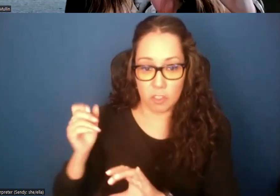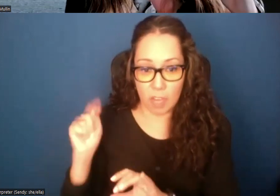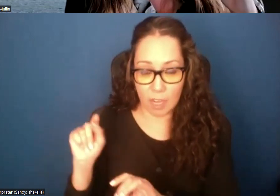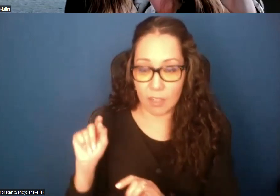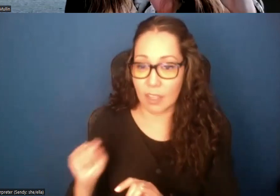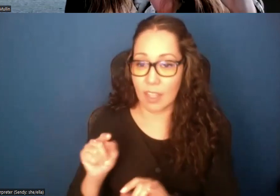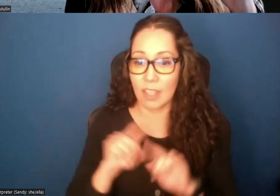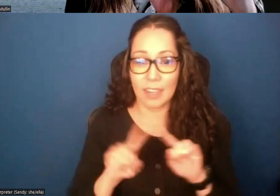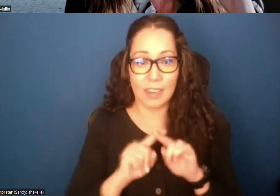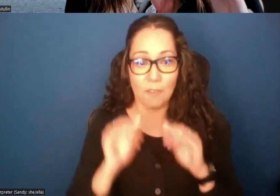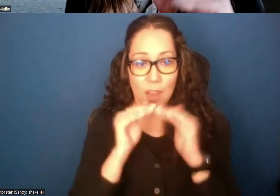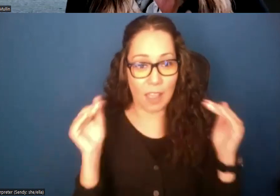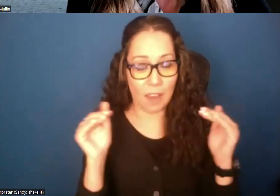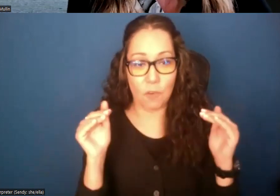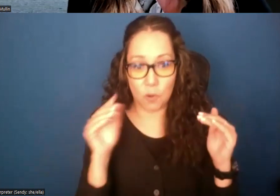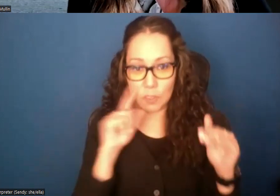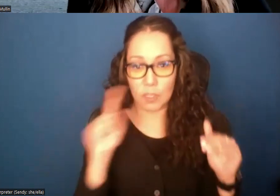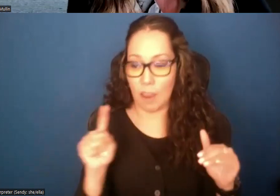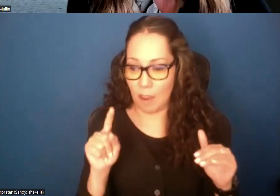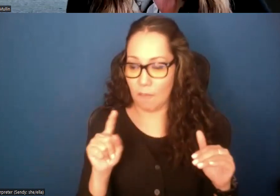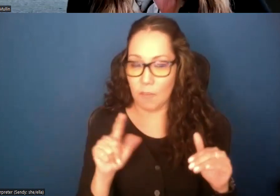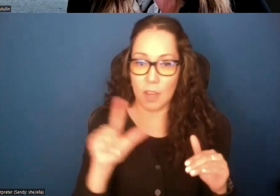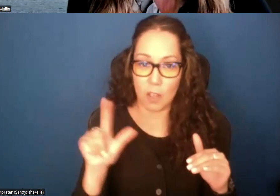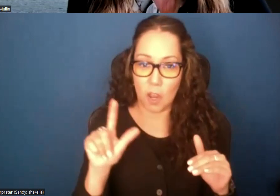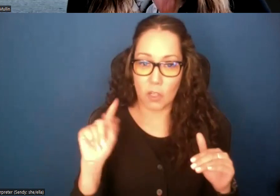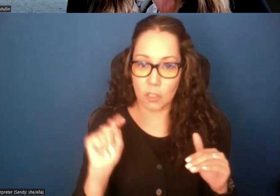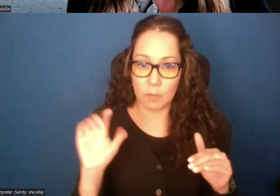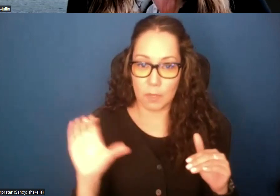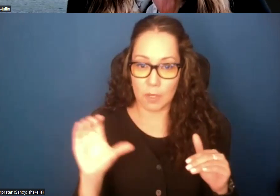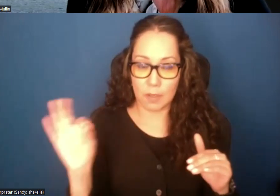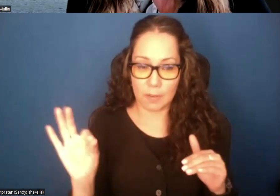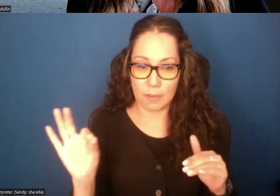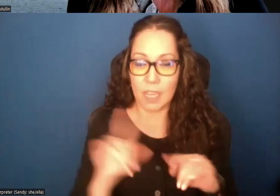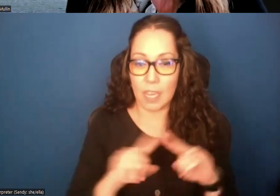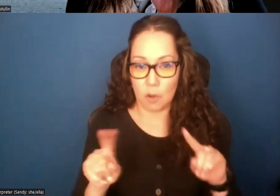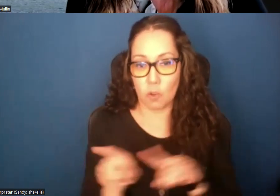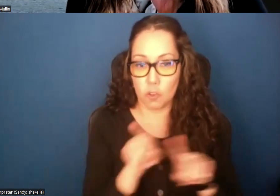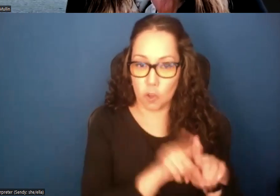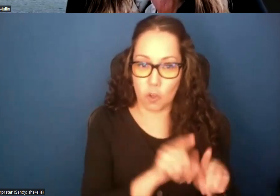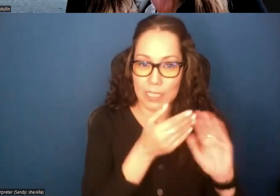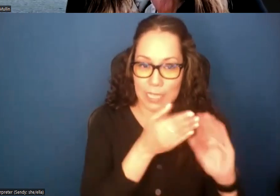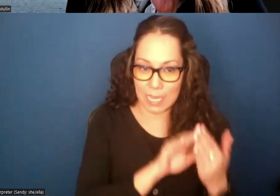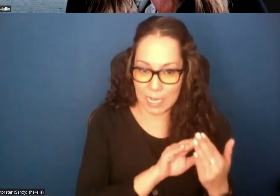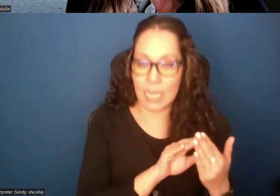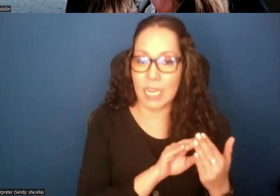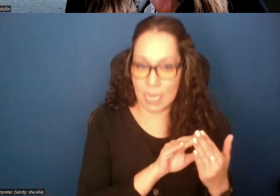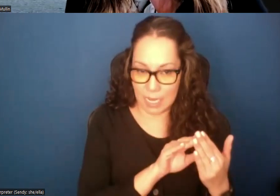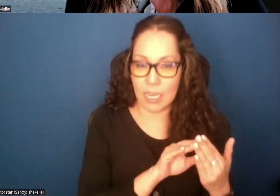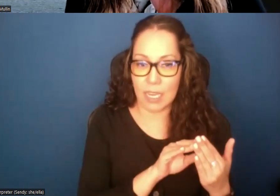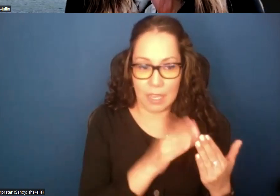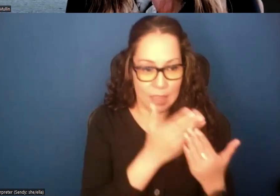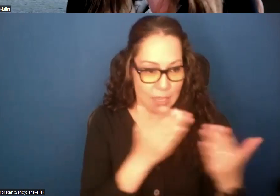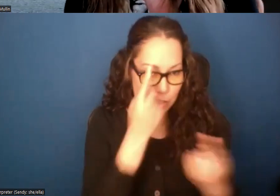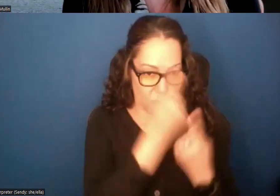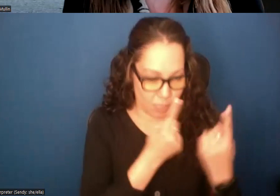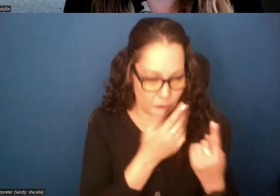levels of long-term care facility visitation, there are also city public health departments to consider. So thank you for that addition and